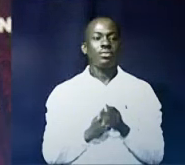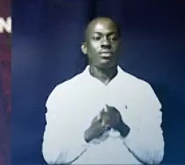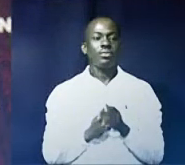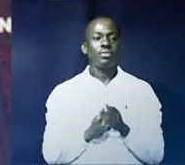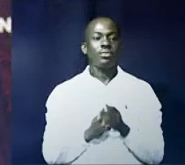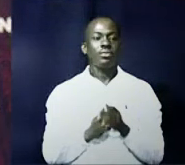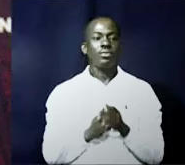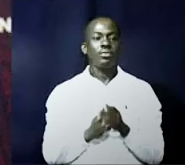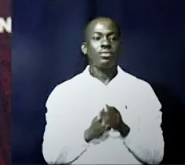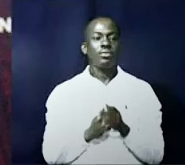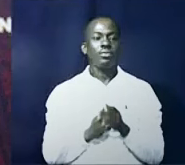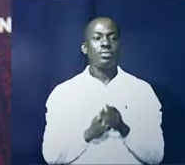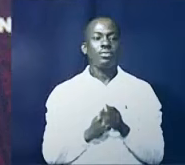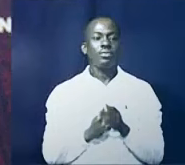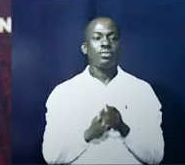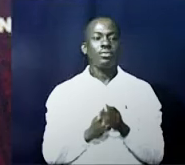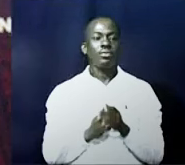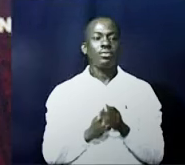Now, we